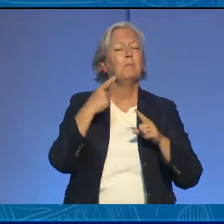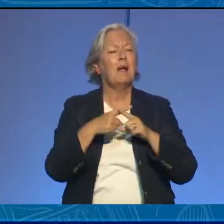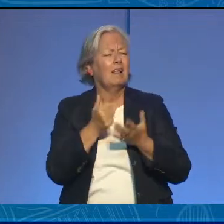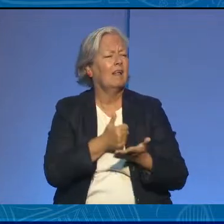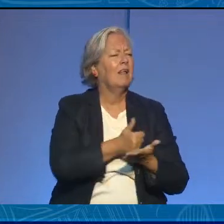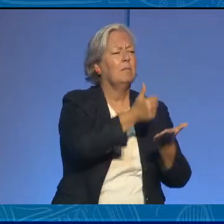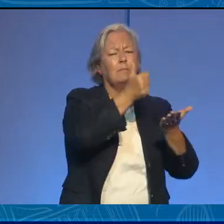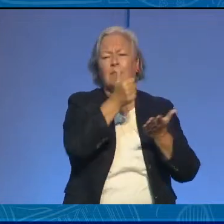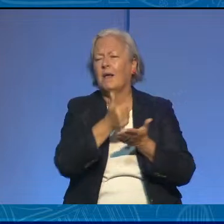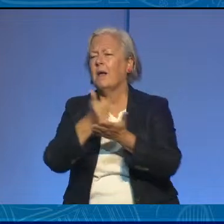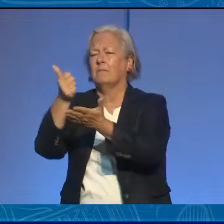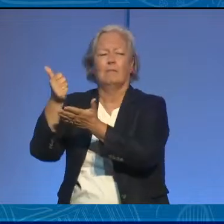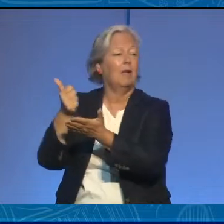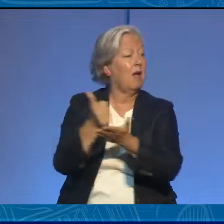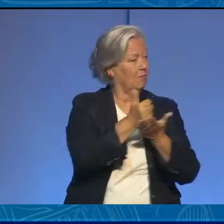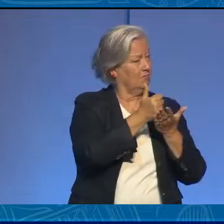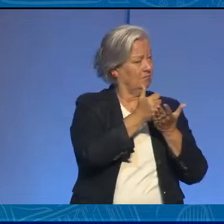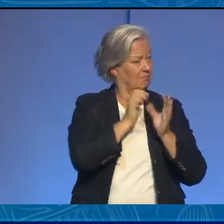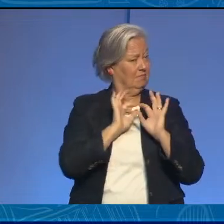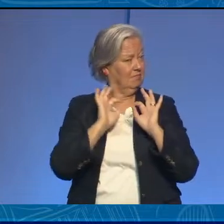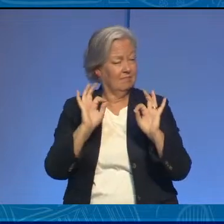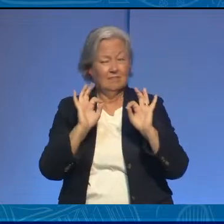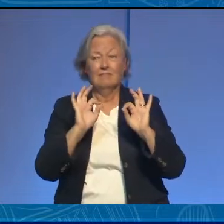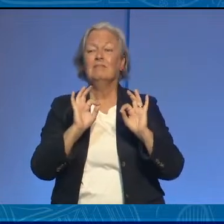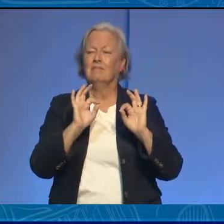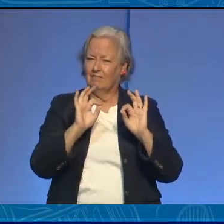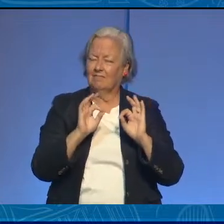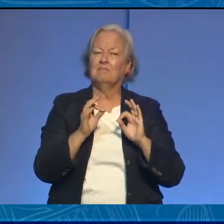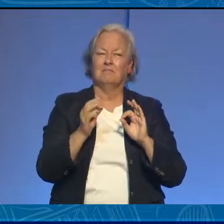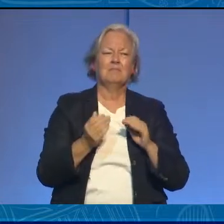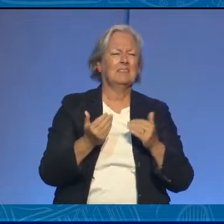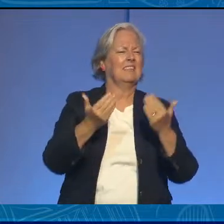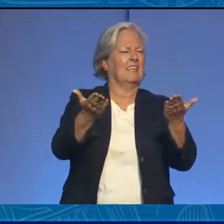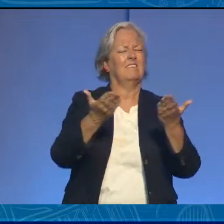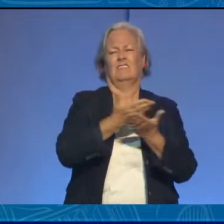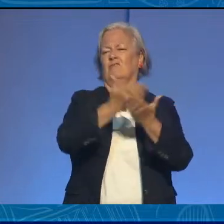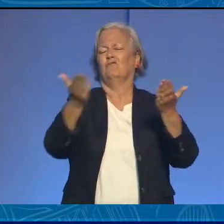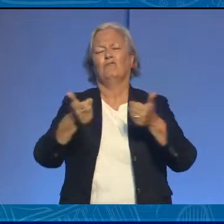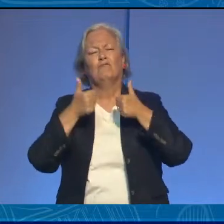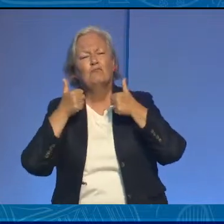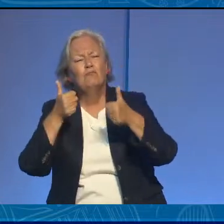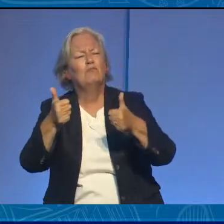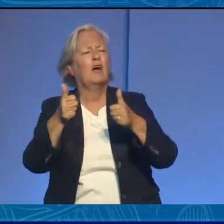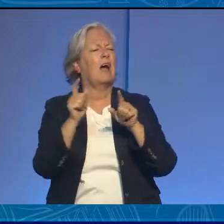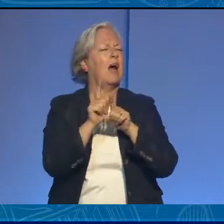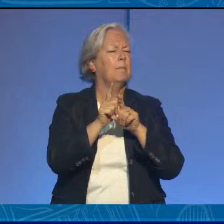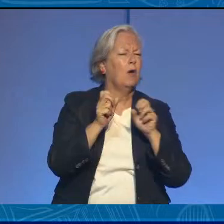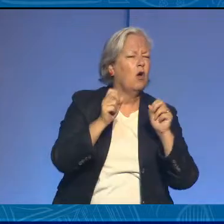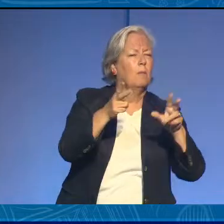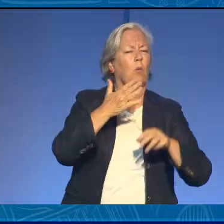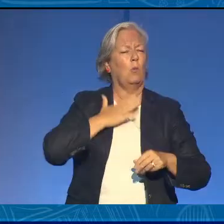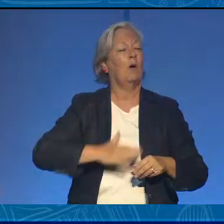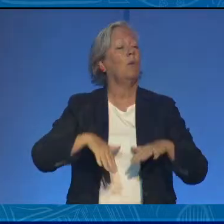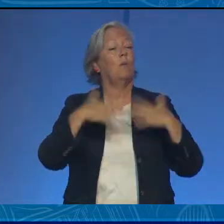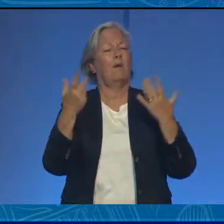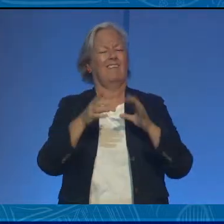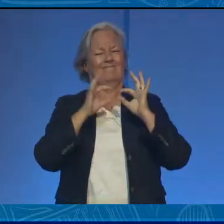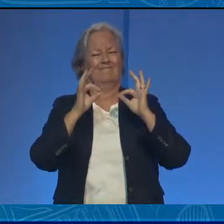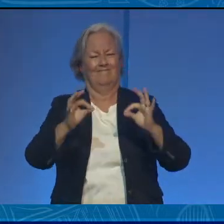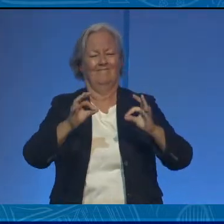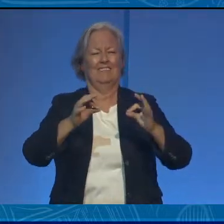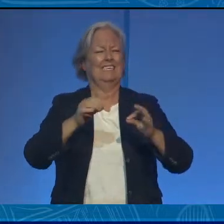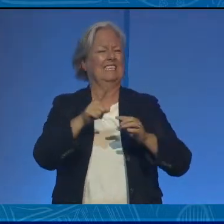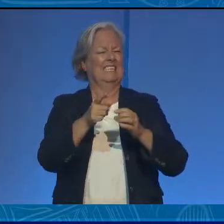And we have all been exposed to a wide range of opportunities to maximize impact towards resilience. The